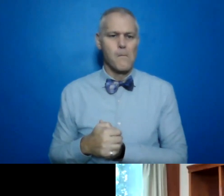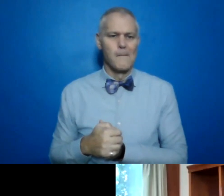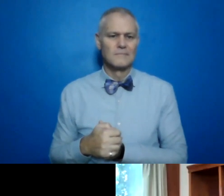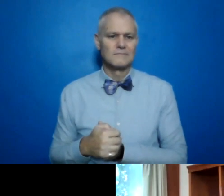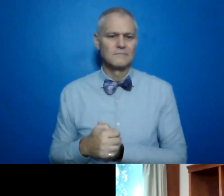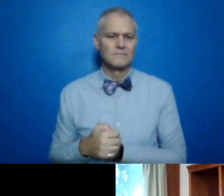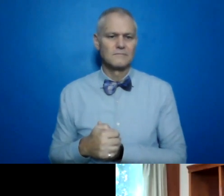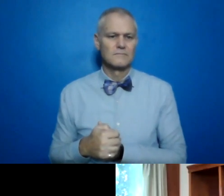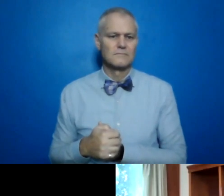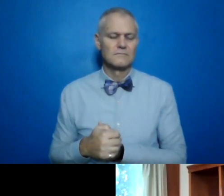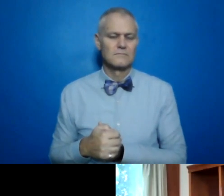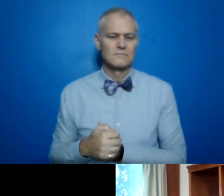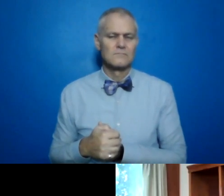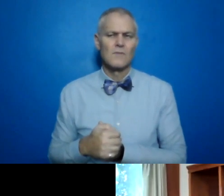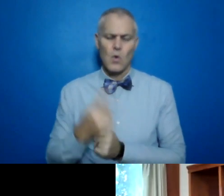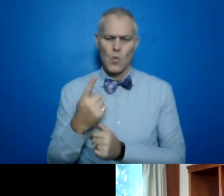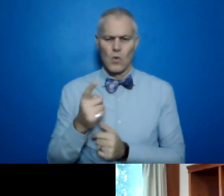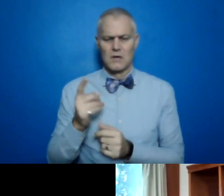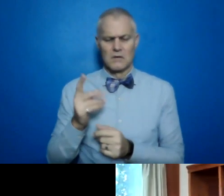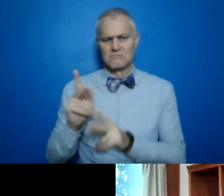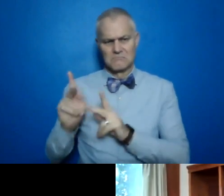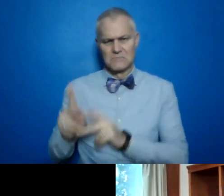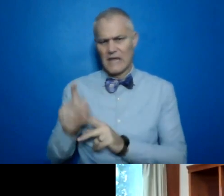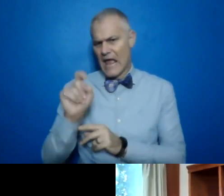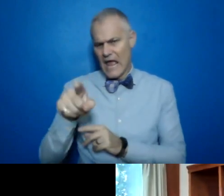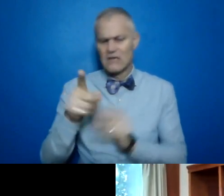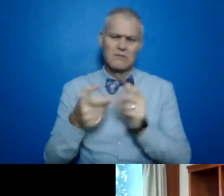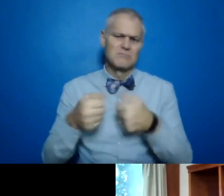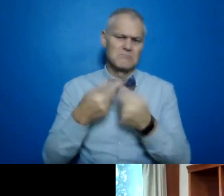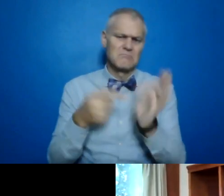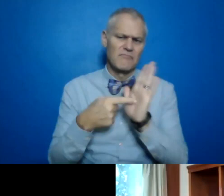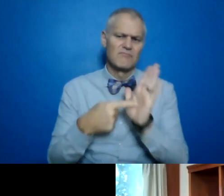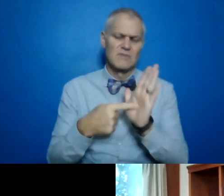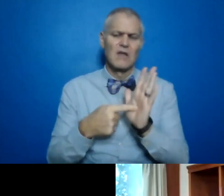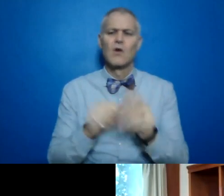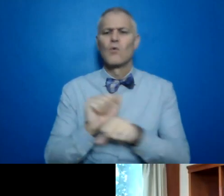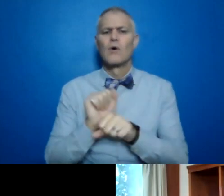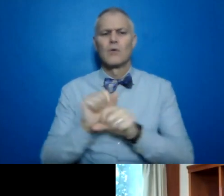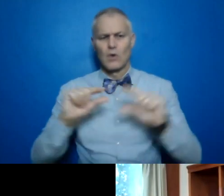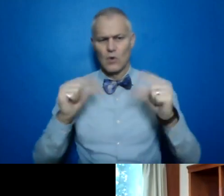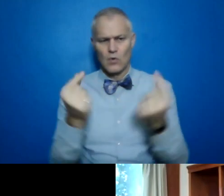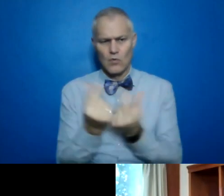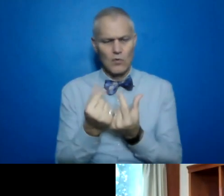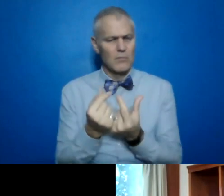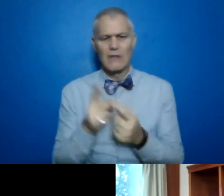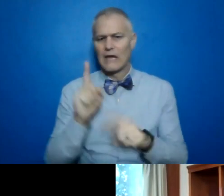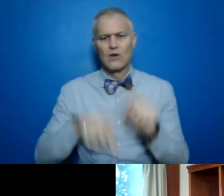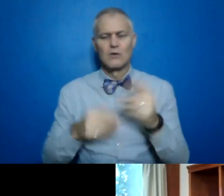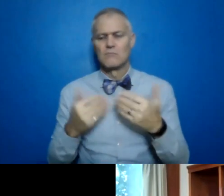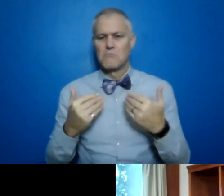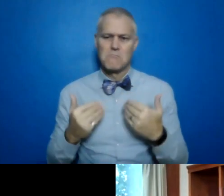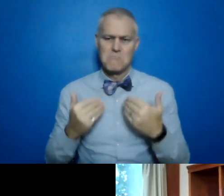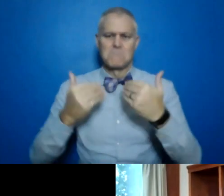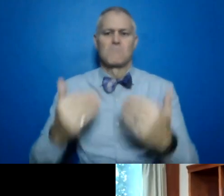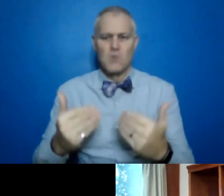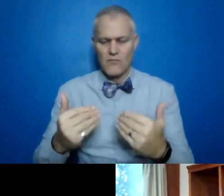So one of our participants is asking if you would give an example of working with a group that was not able to move forward. And if there